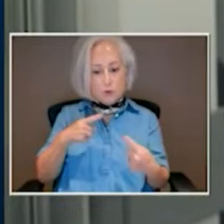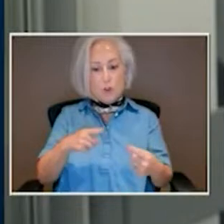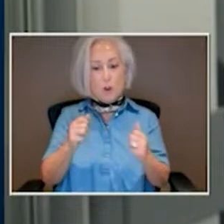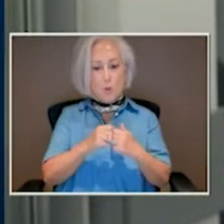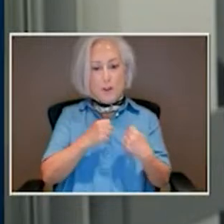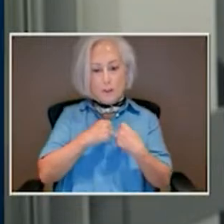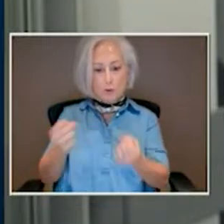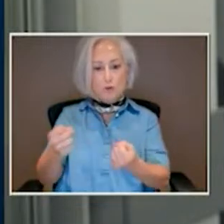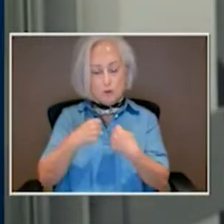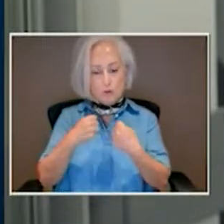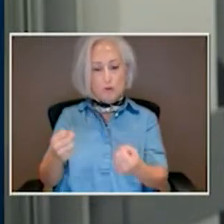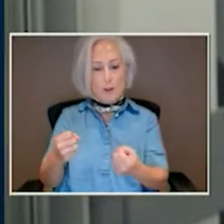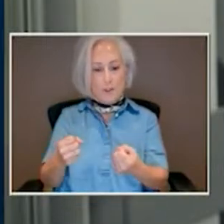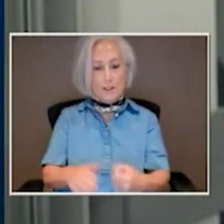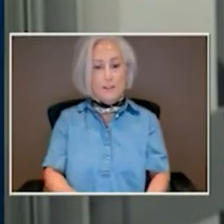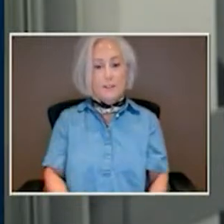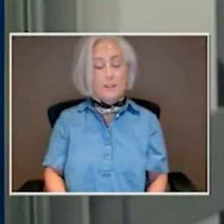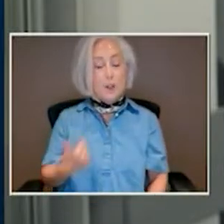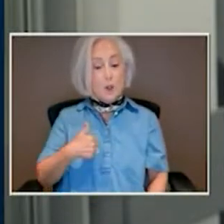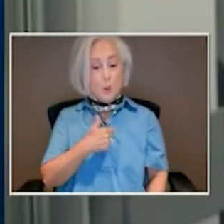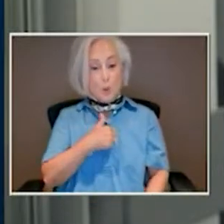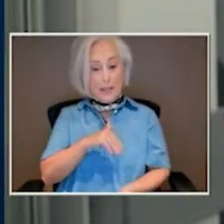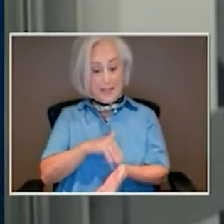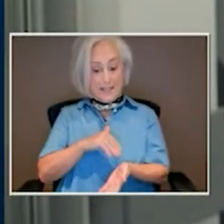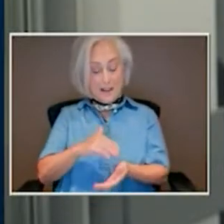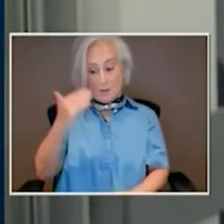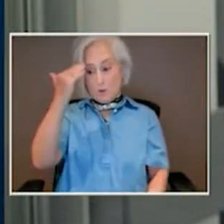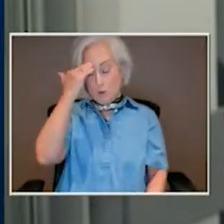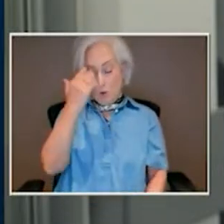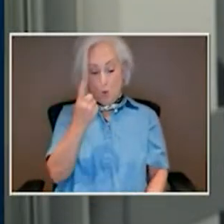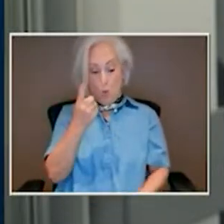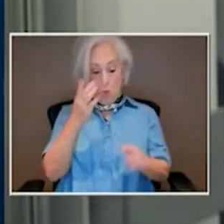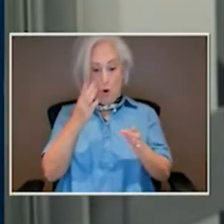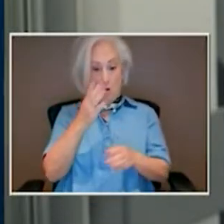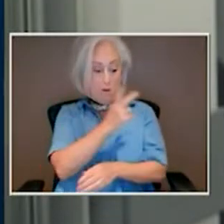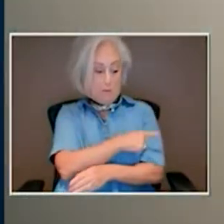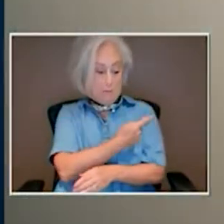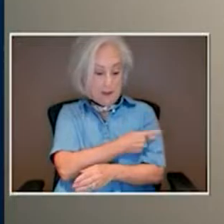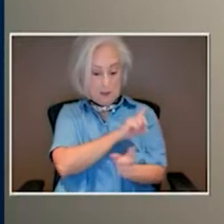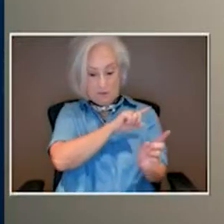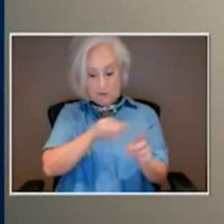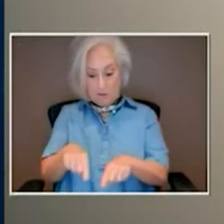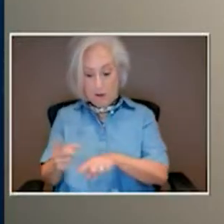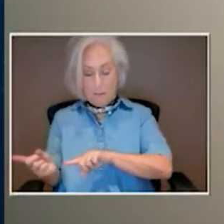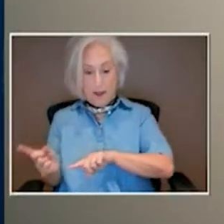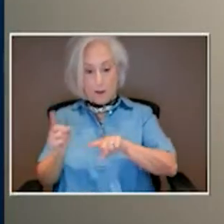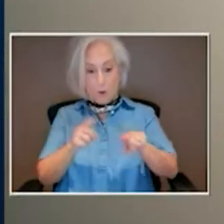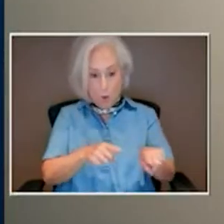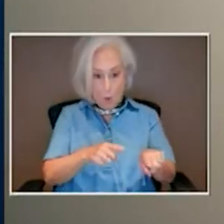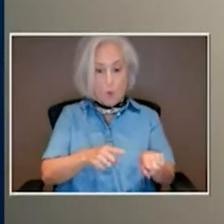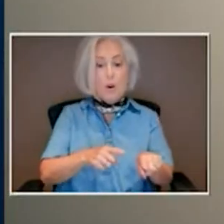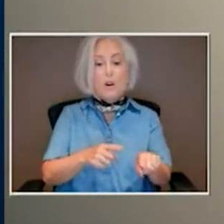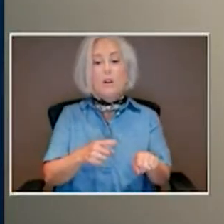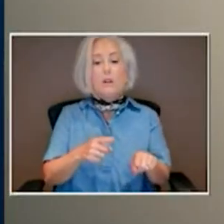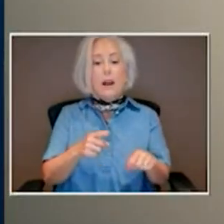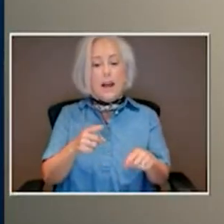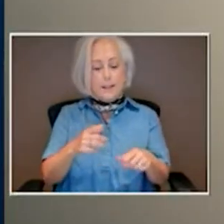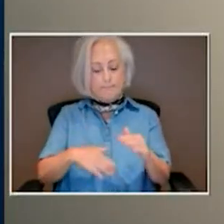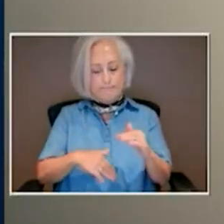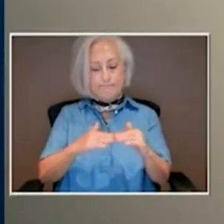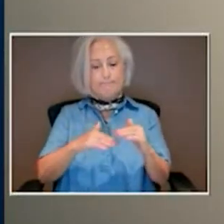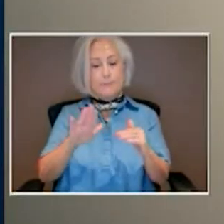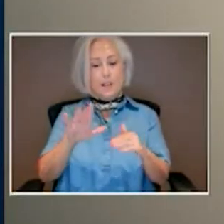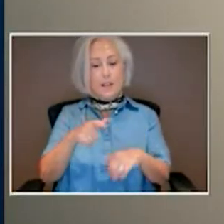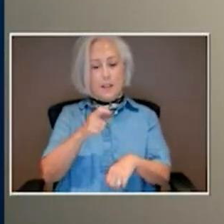provider being mindful on when patients are coming and going and maximizing their time here. Dr. Jamie Wagner is Division Chief